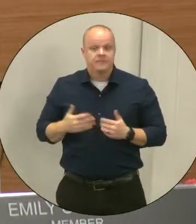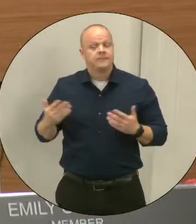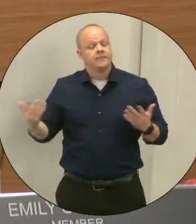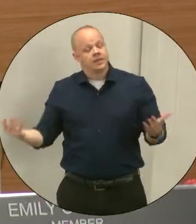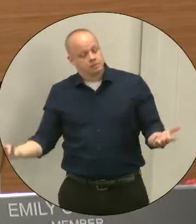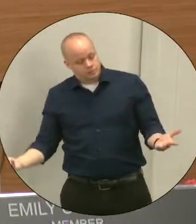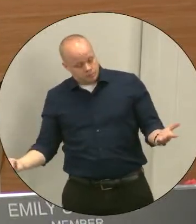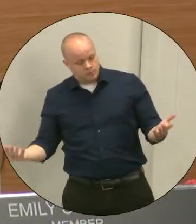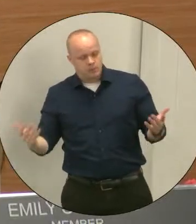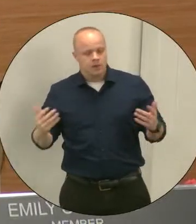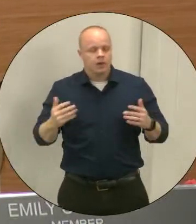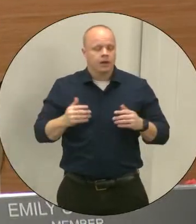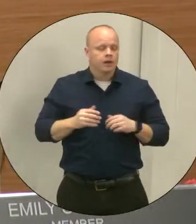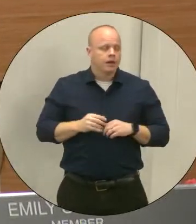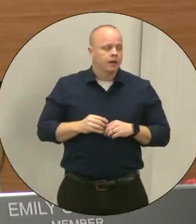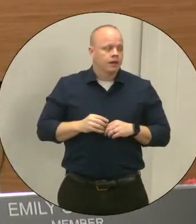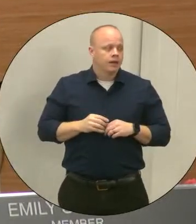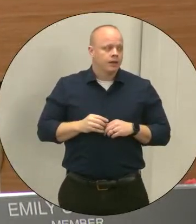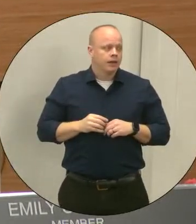said,